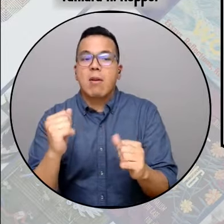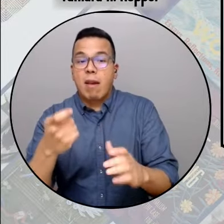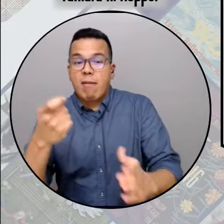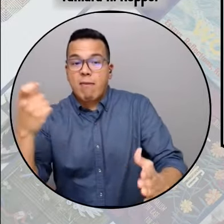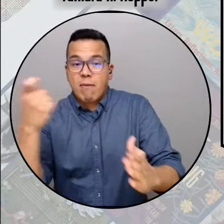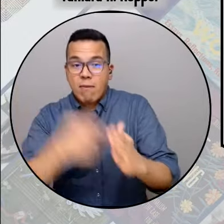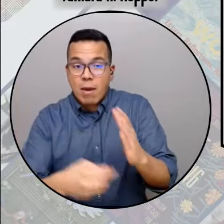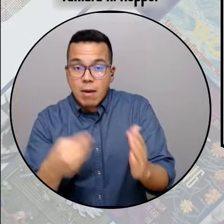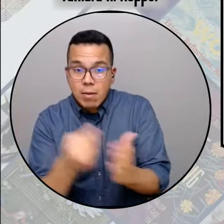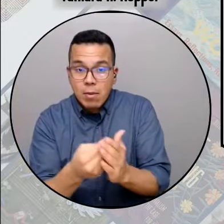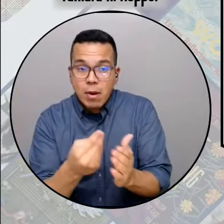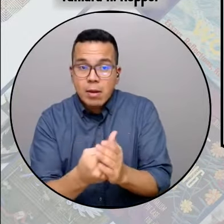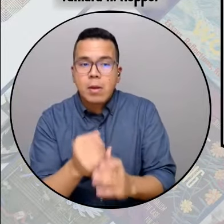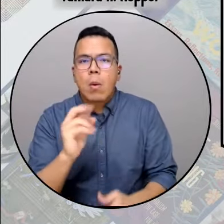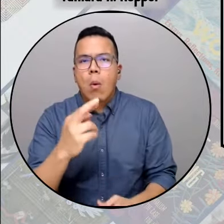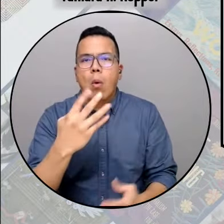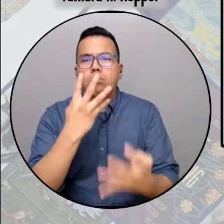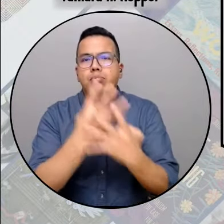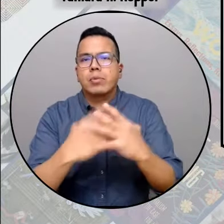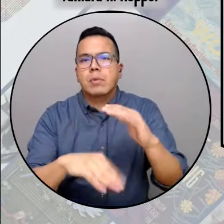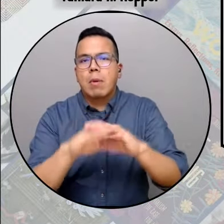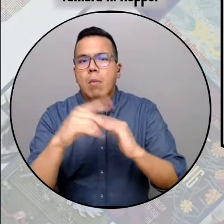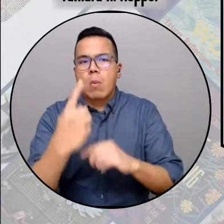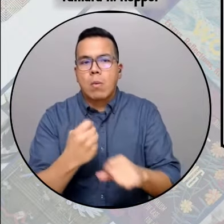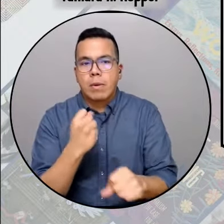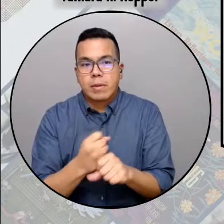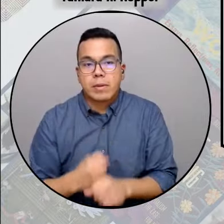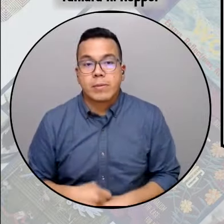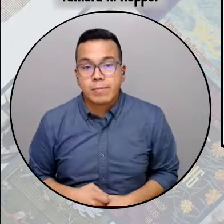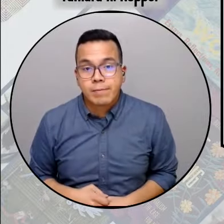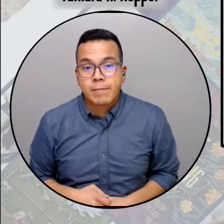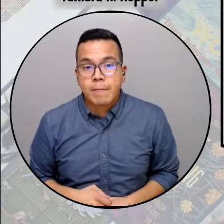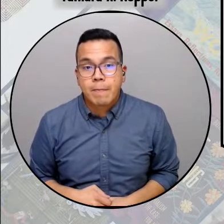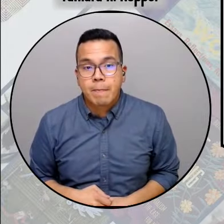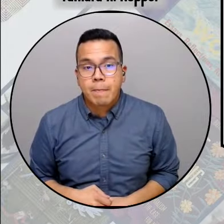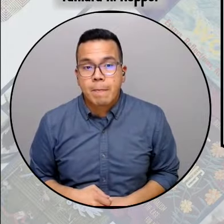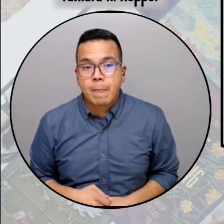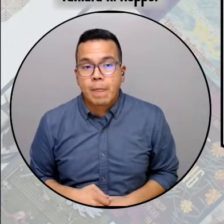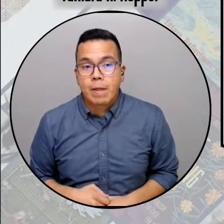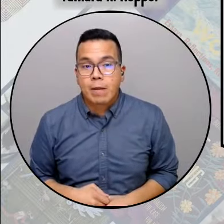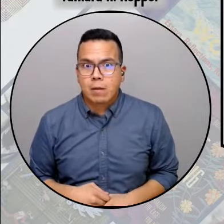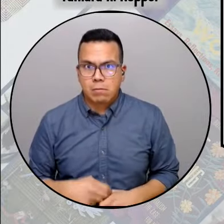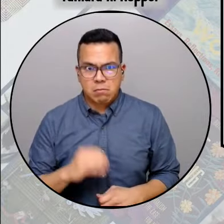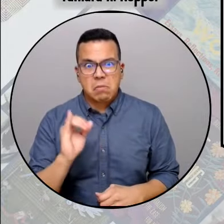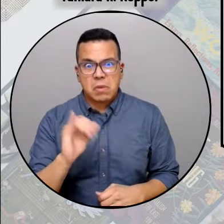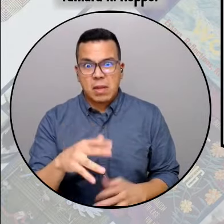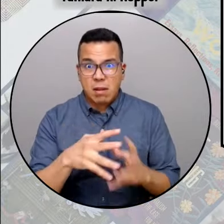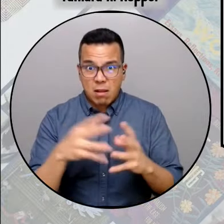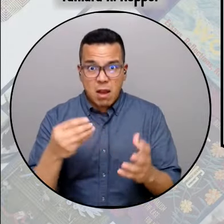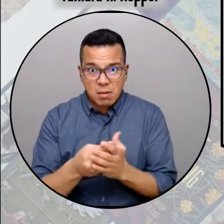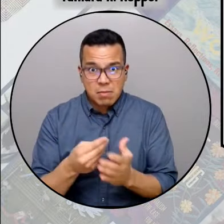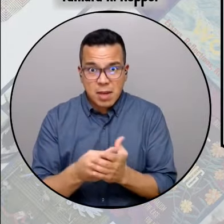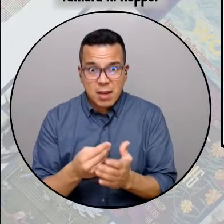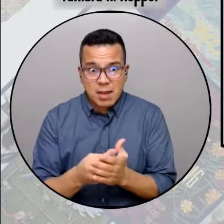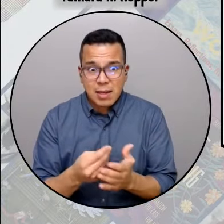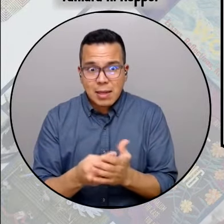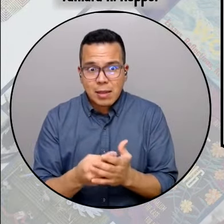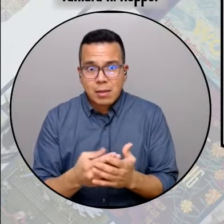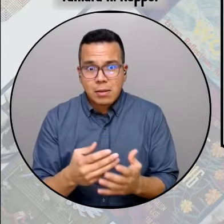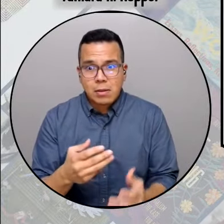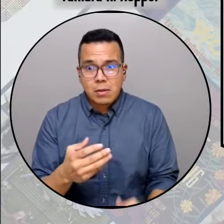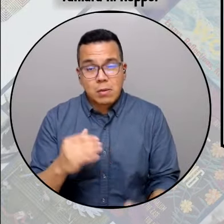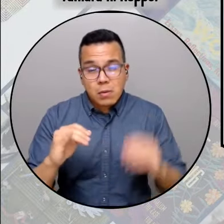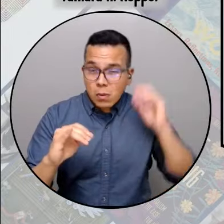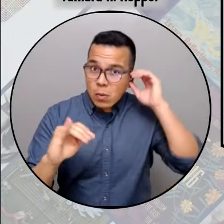mean, even today for a lot of people, but especially in 1929, right? And so you could get in trouble also if you try